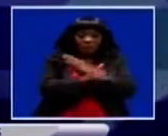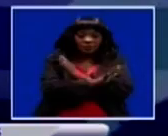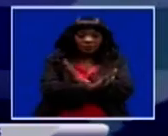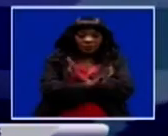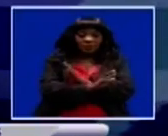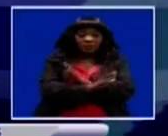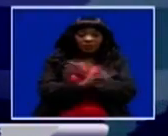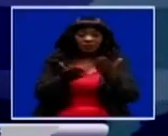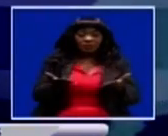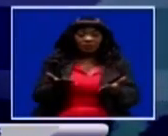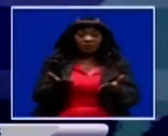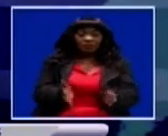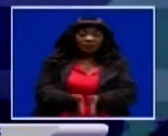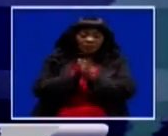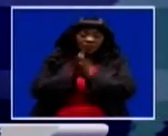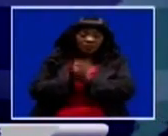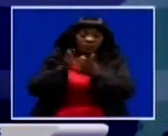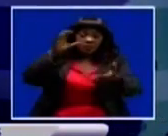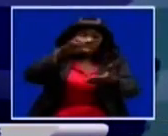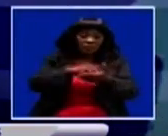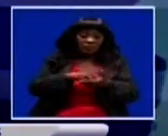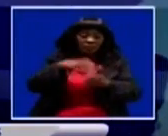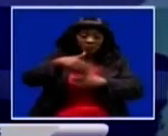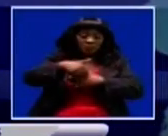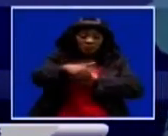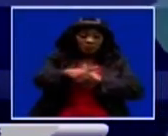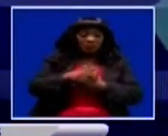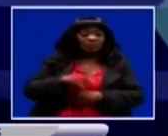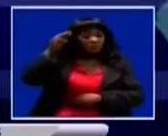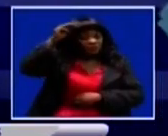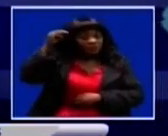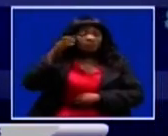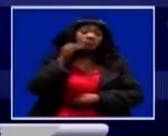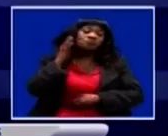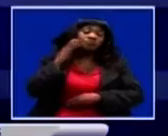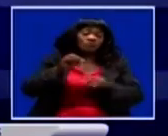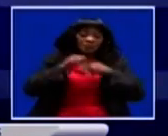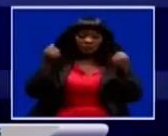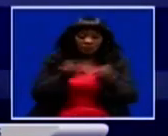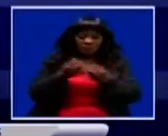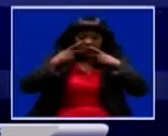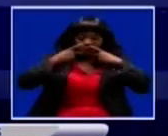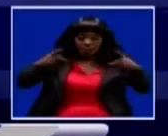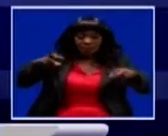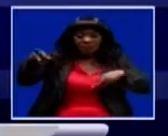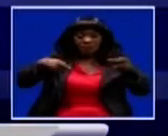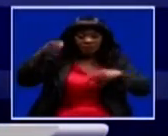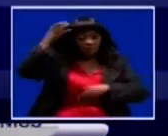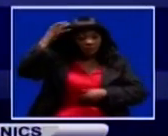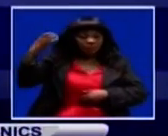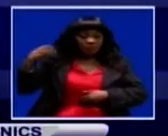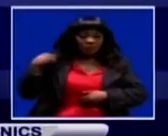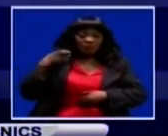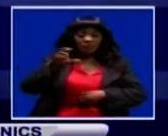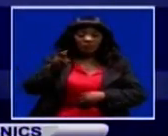pending the determination of the appeal case against its registration. Ministry of Home Affairs Public Relations Officer